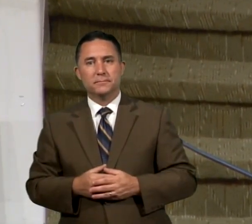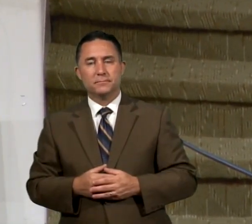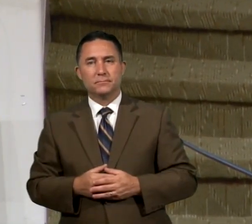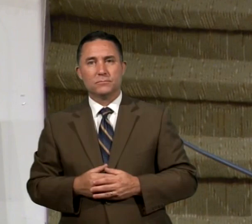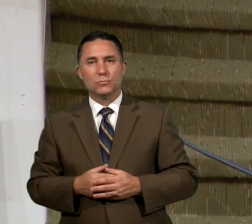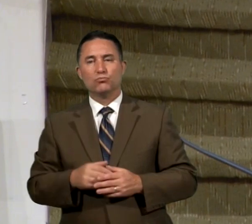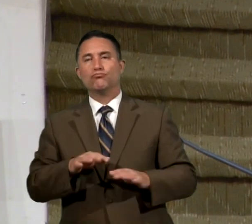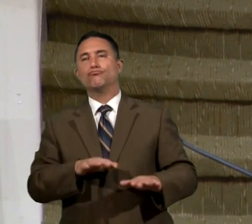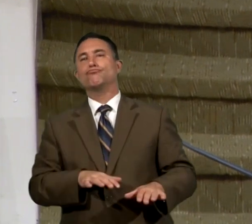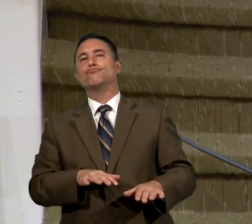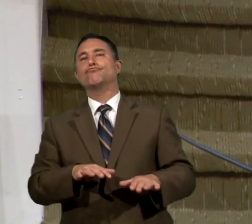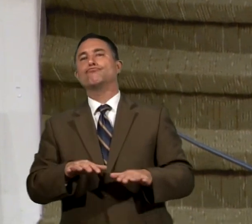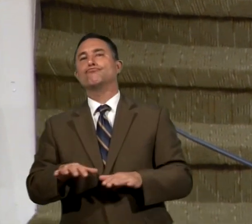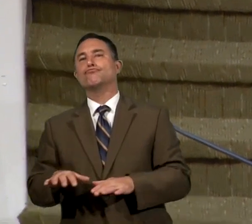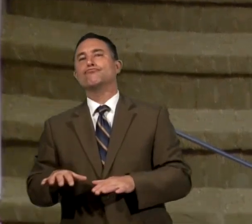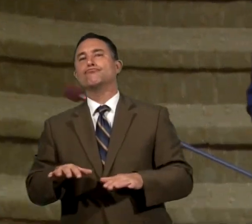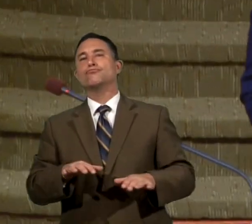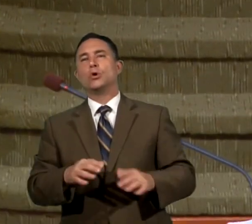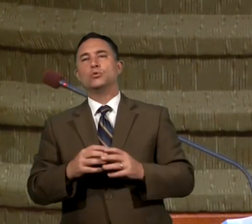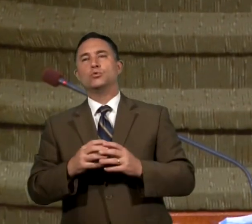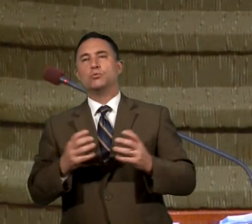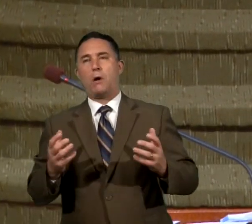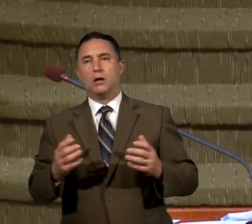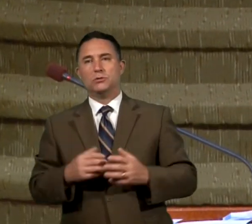You're too relaxed.